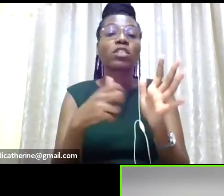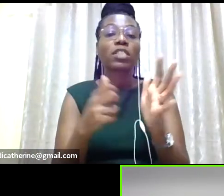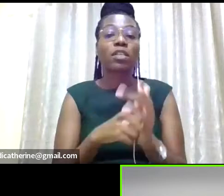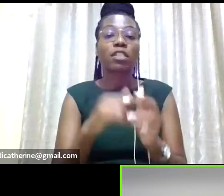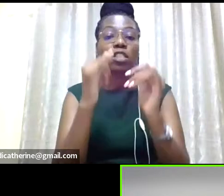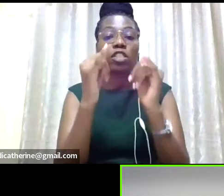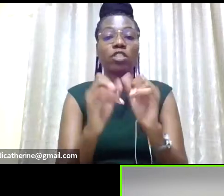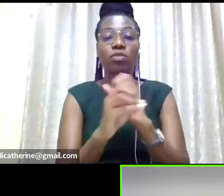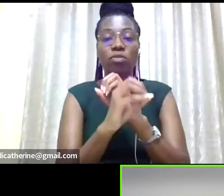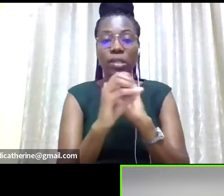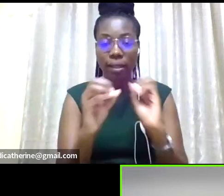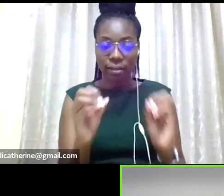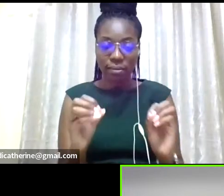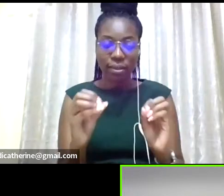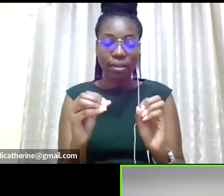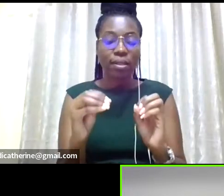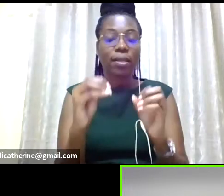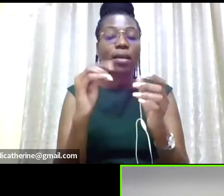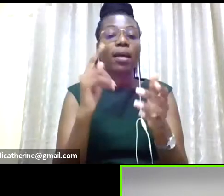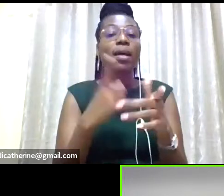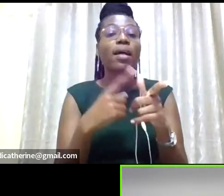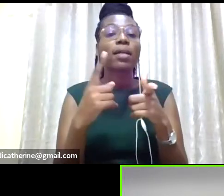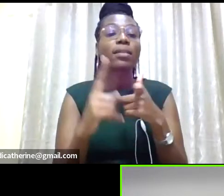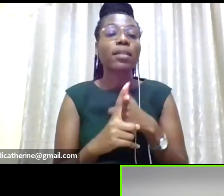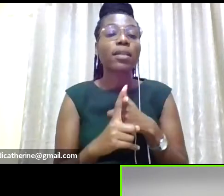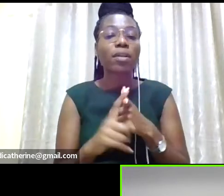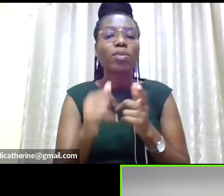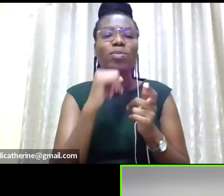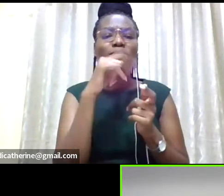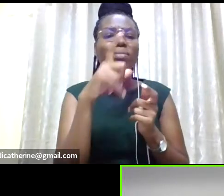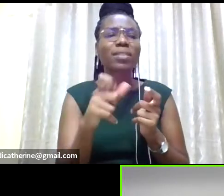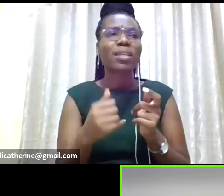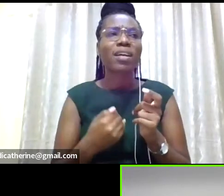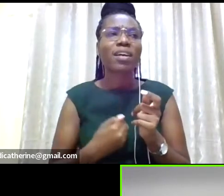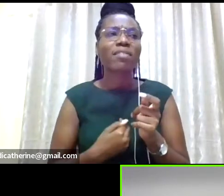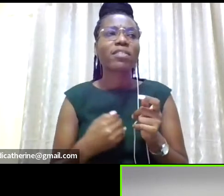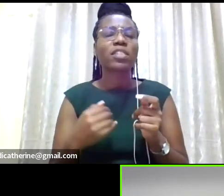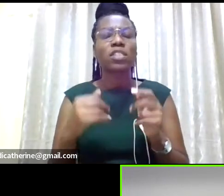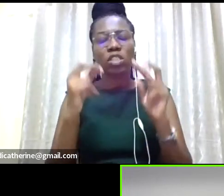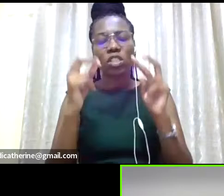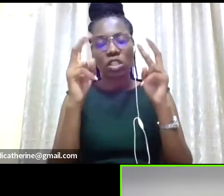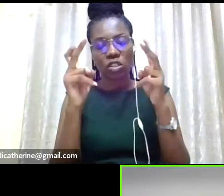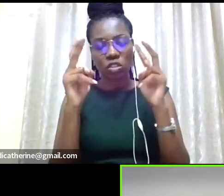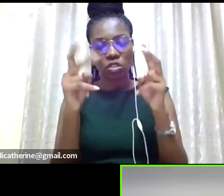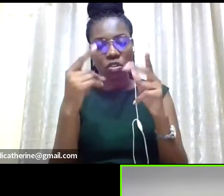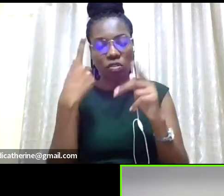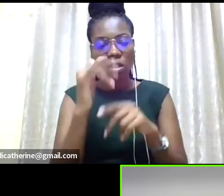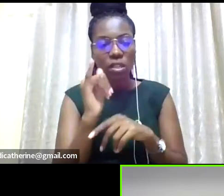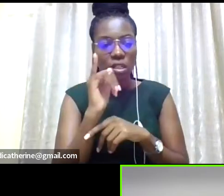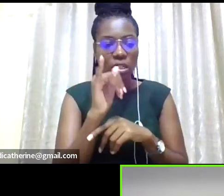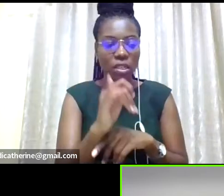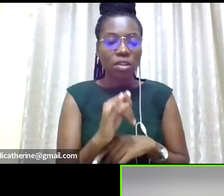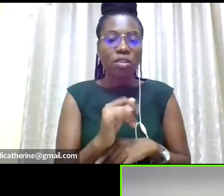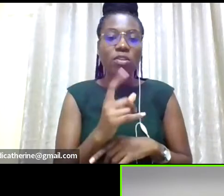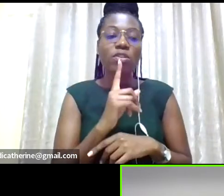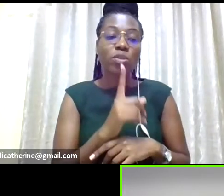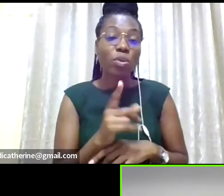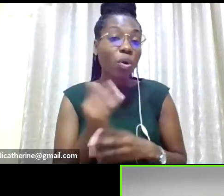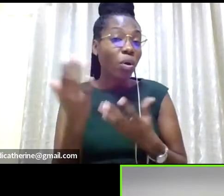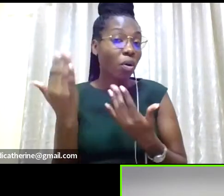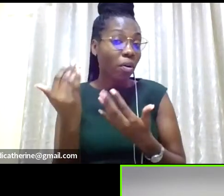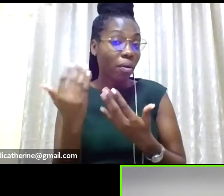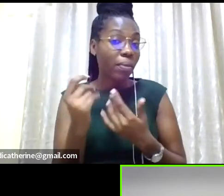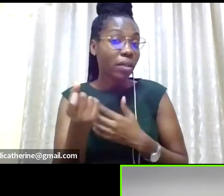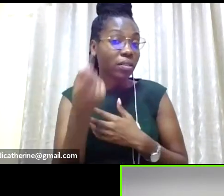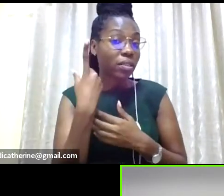of issues to deal with in between. I hope that you guys have understood that, because there's a lot of questions going on. They